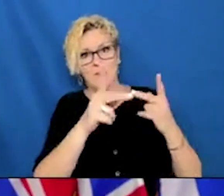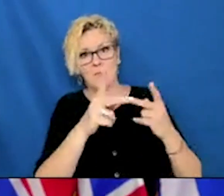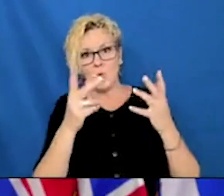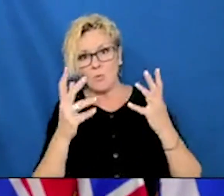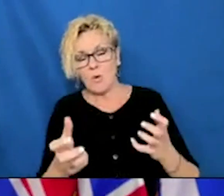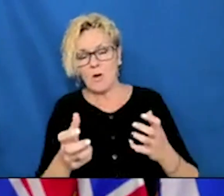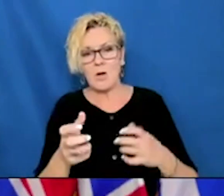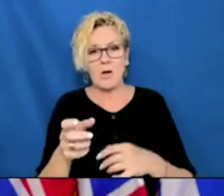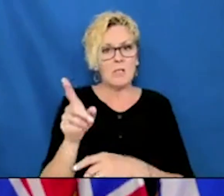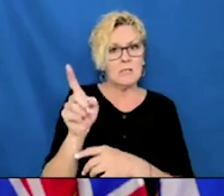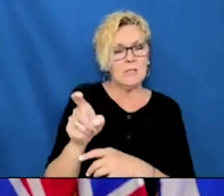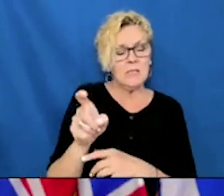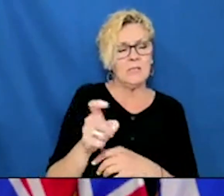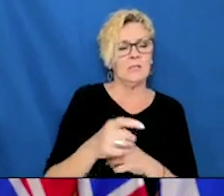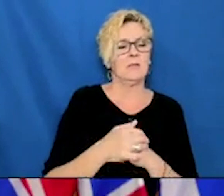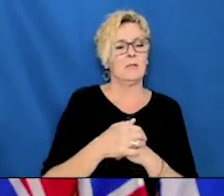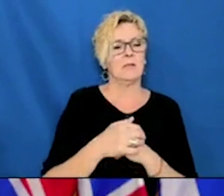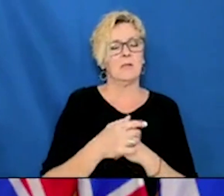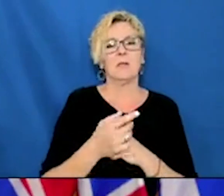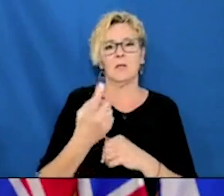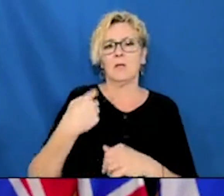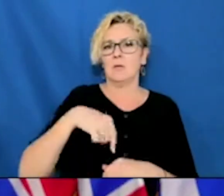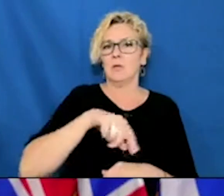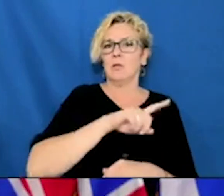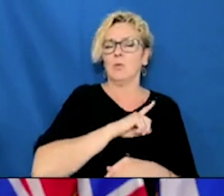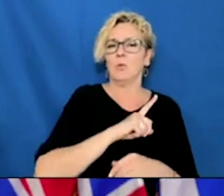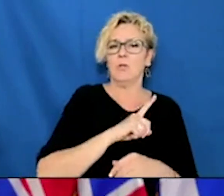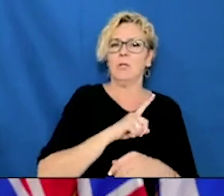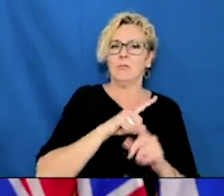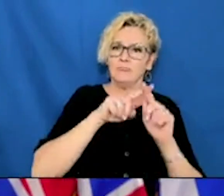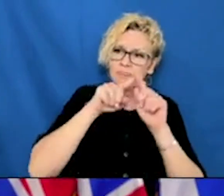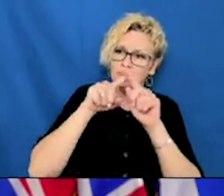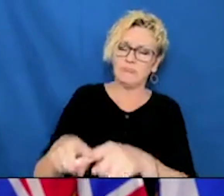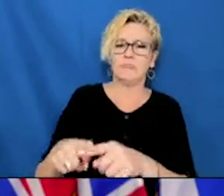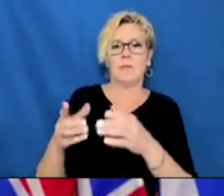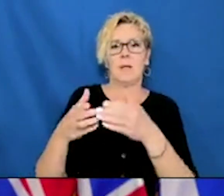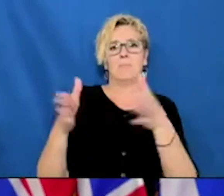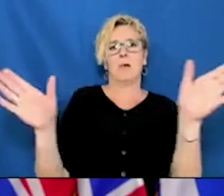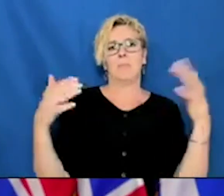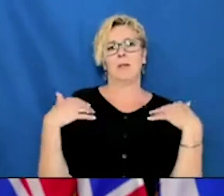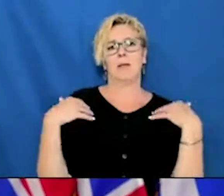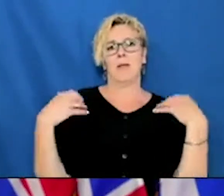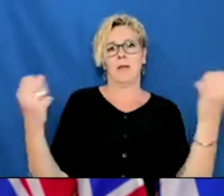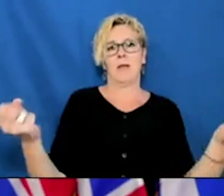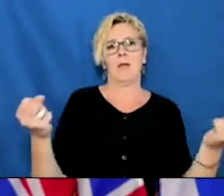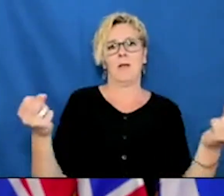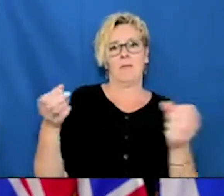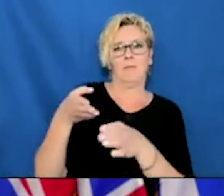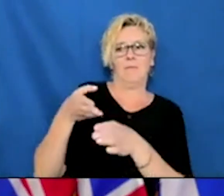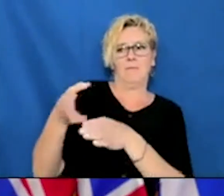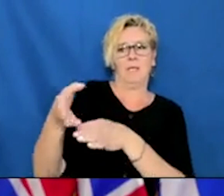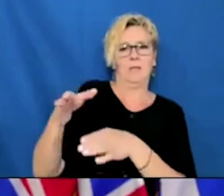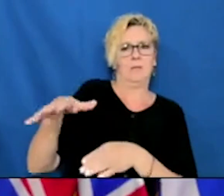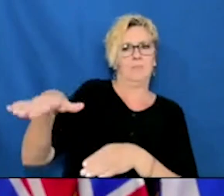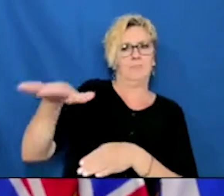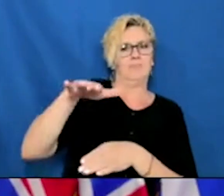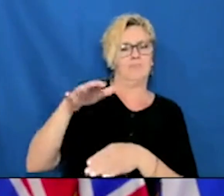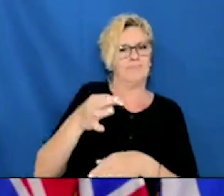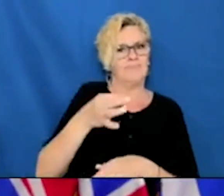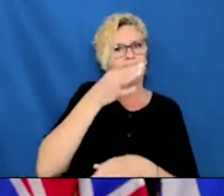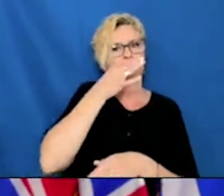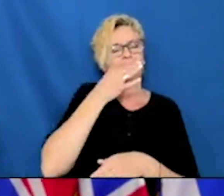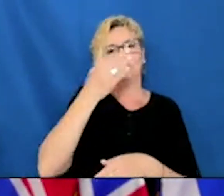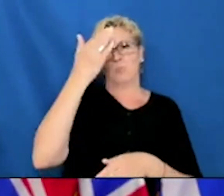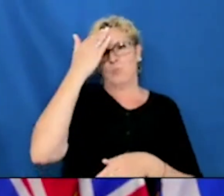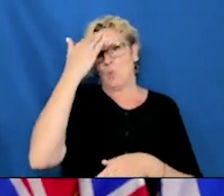strong support of the Premier for public health in what is a pandemic that's unprecedented in our time. And I would say that